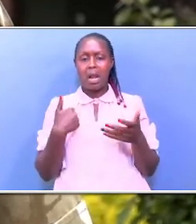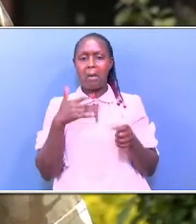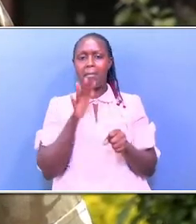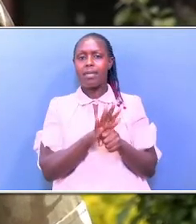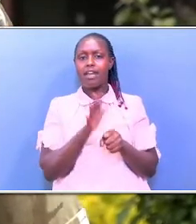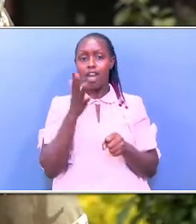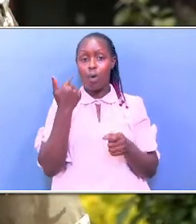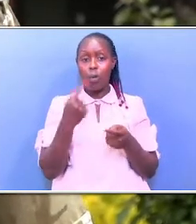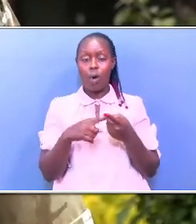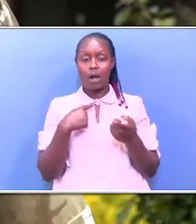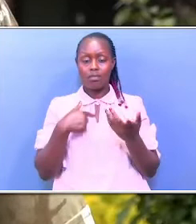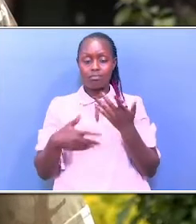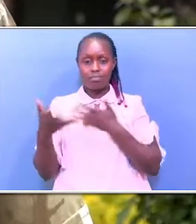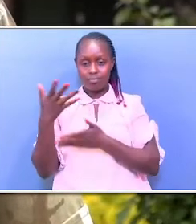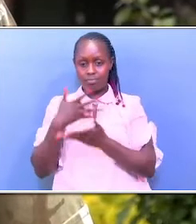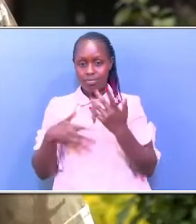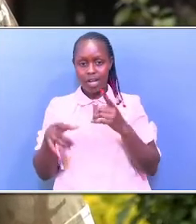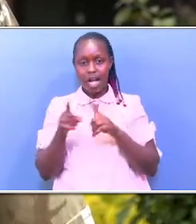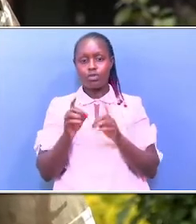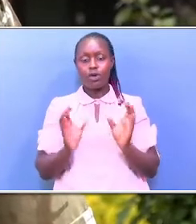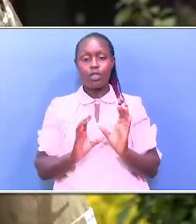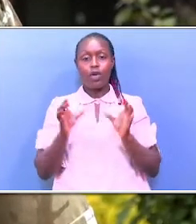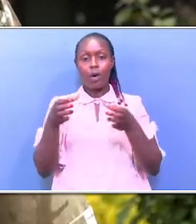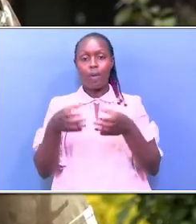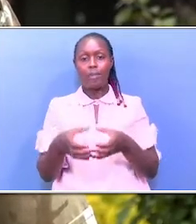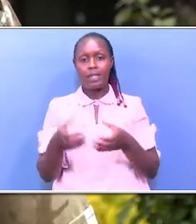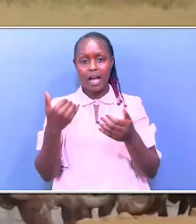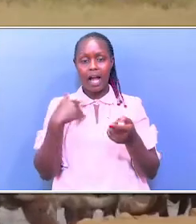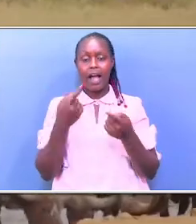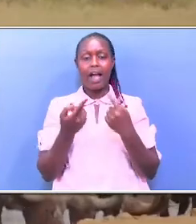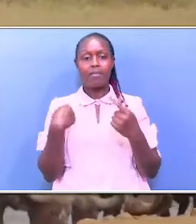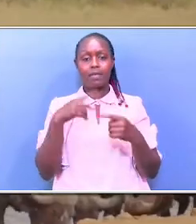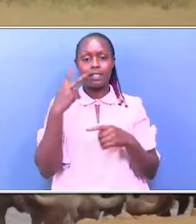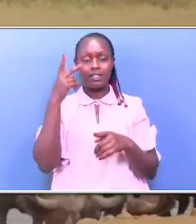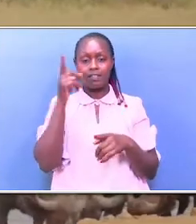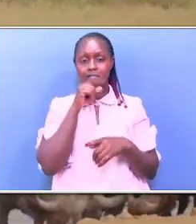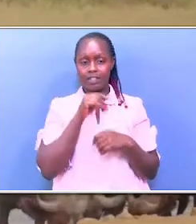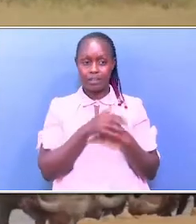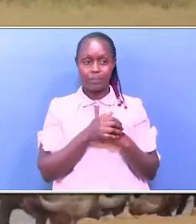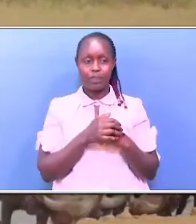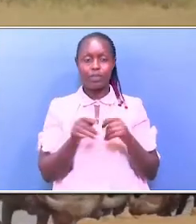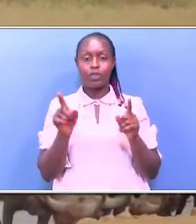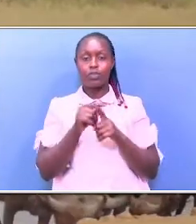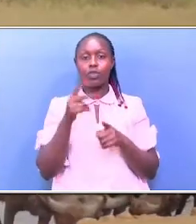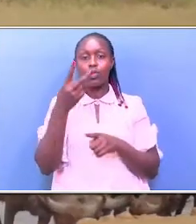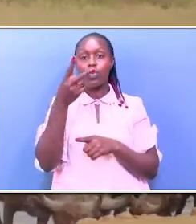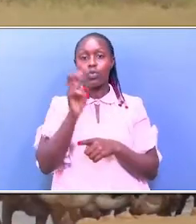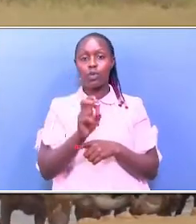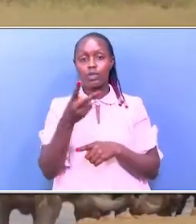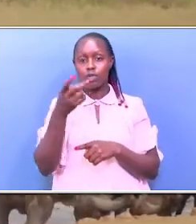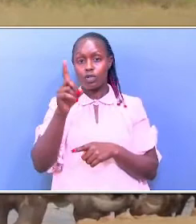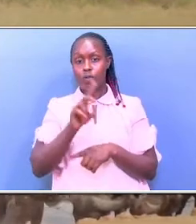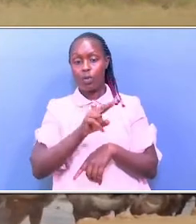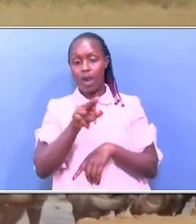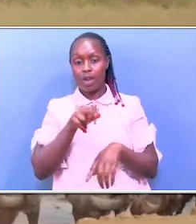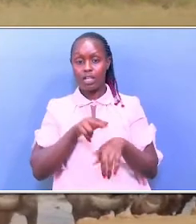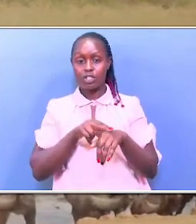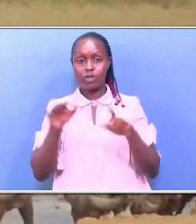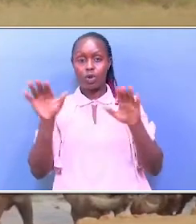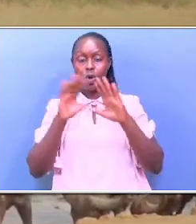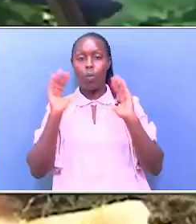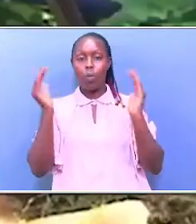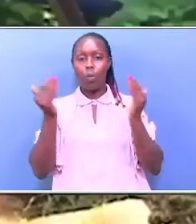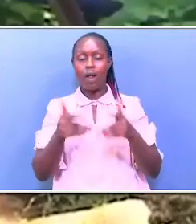The interaction between elephant and the community has actually been curbed. According to the 2021 National Wildlife